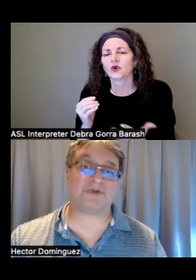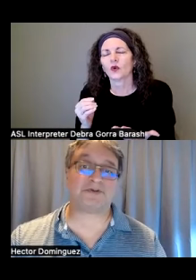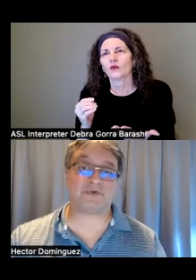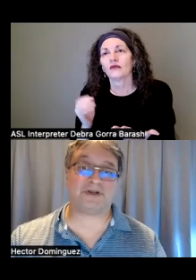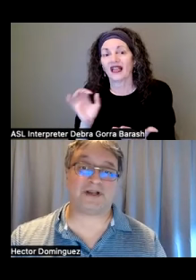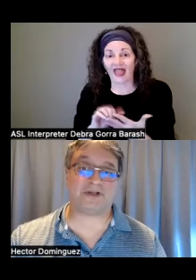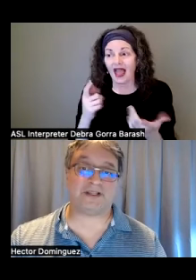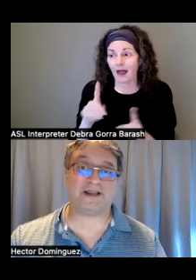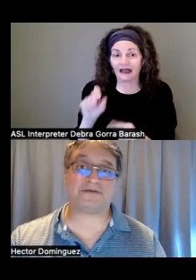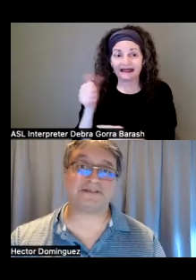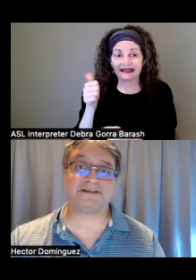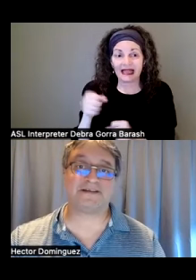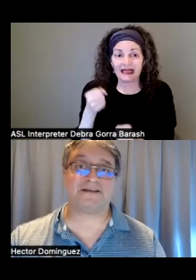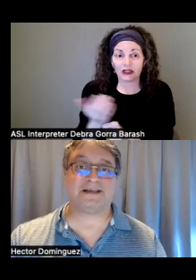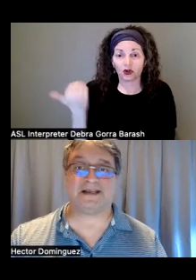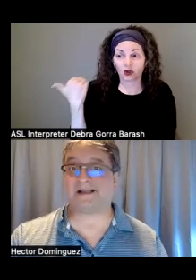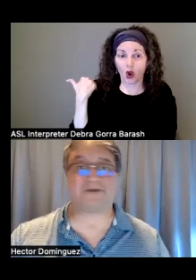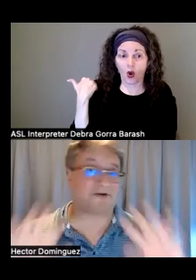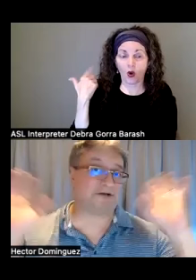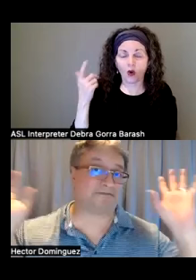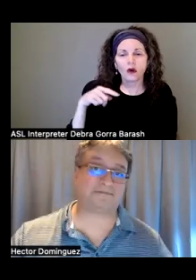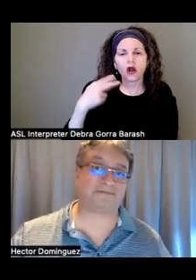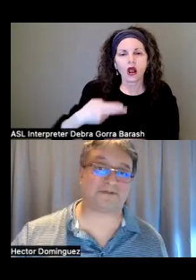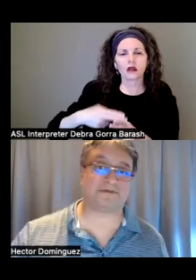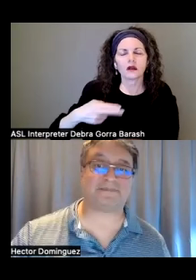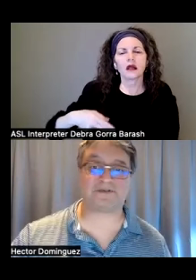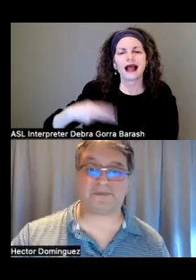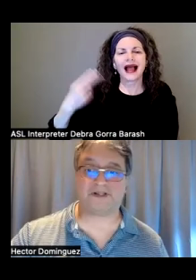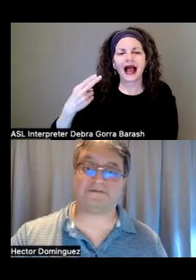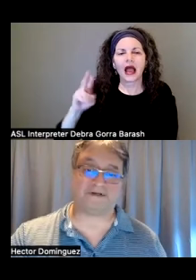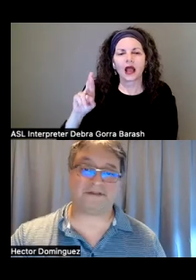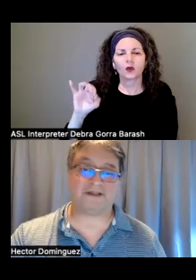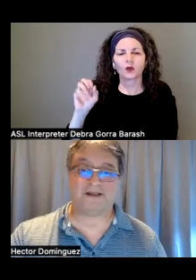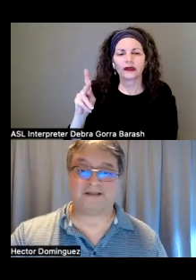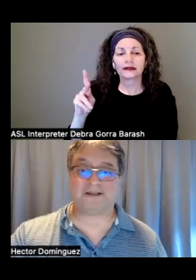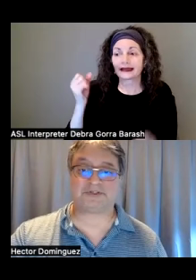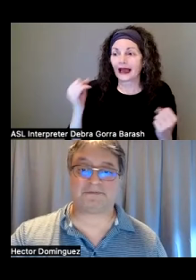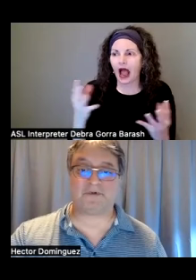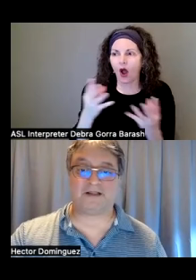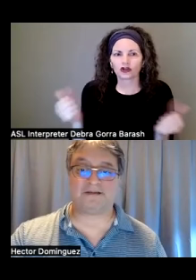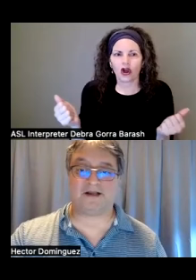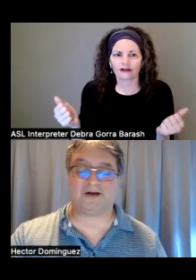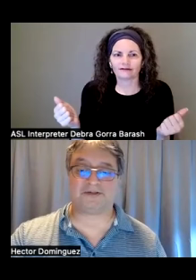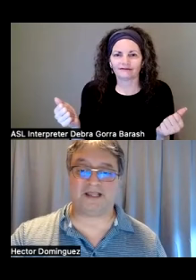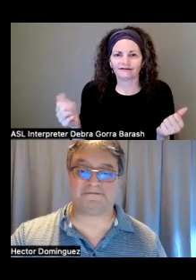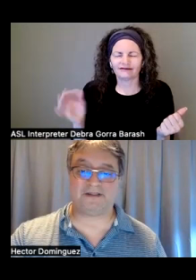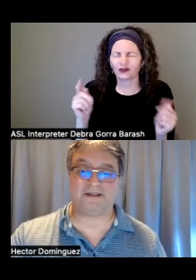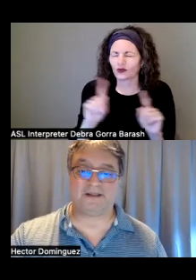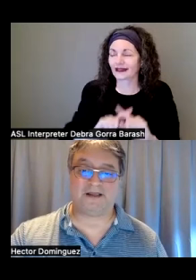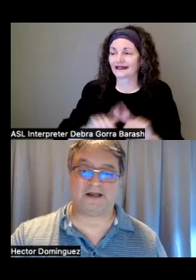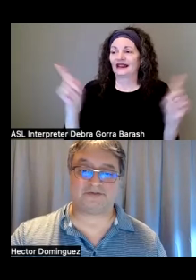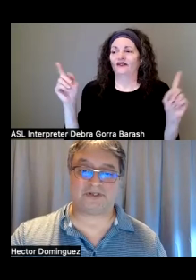ago, those were actually high risk, and now they're gone. So it's completely different. The bottom one on the